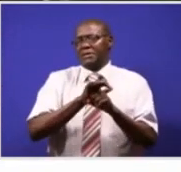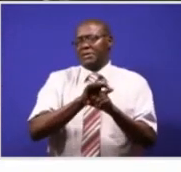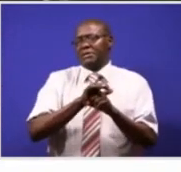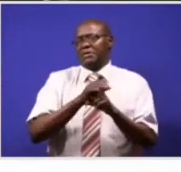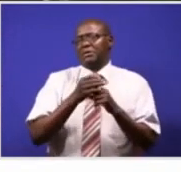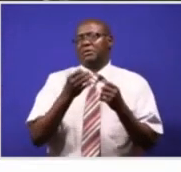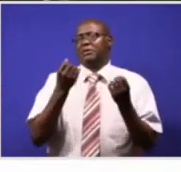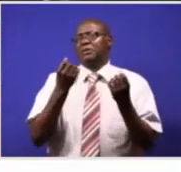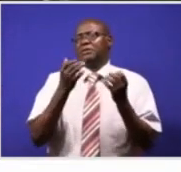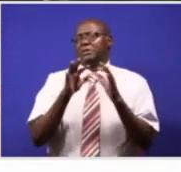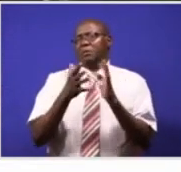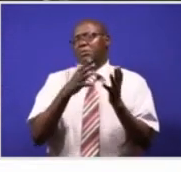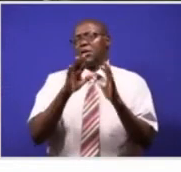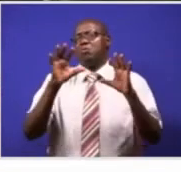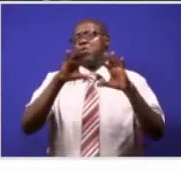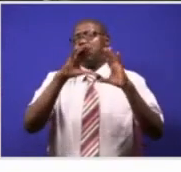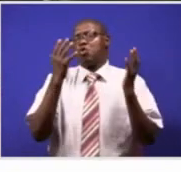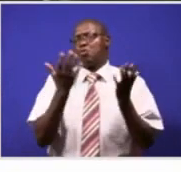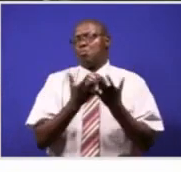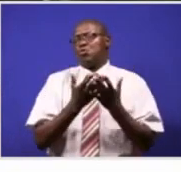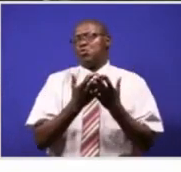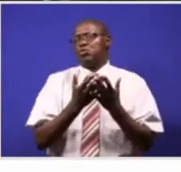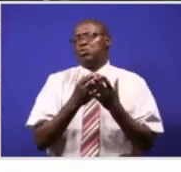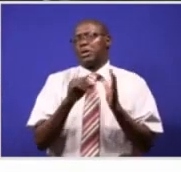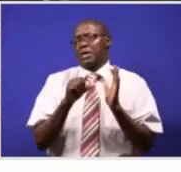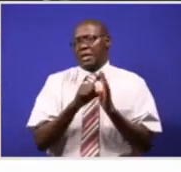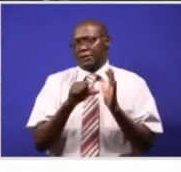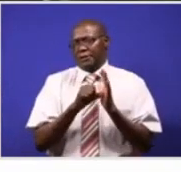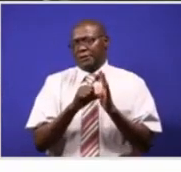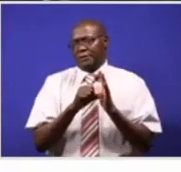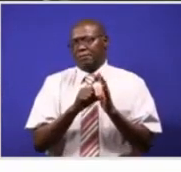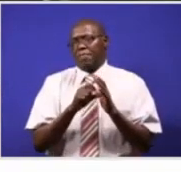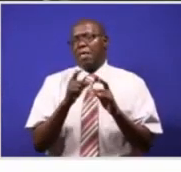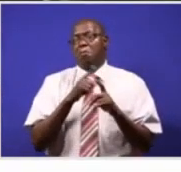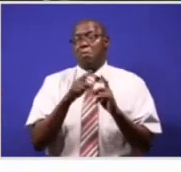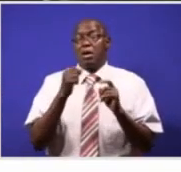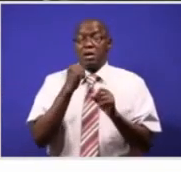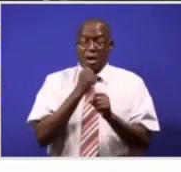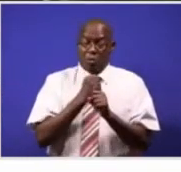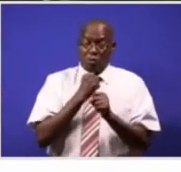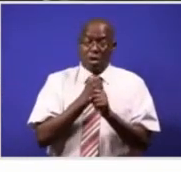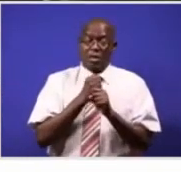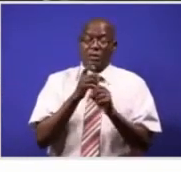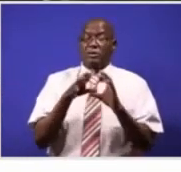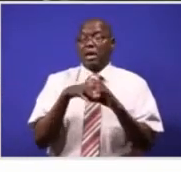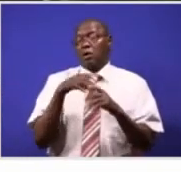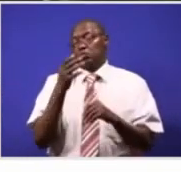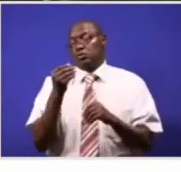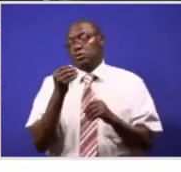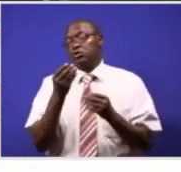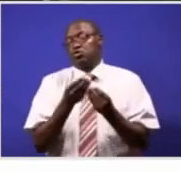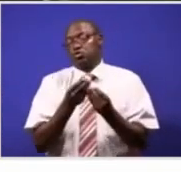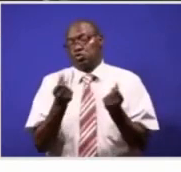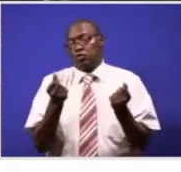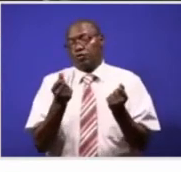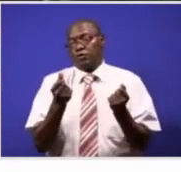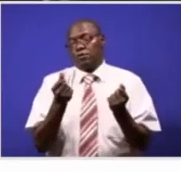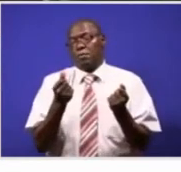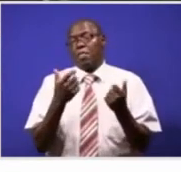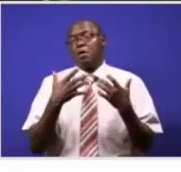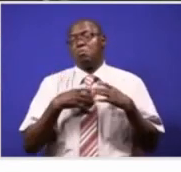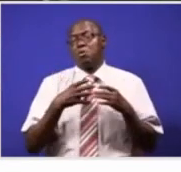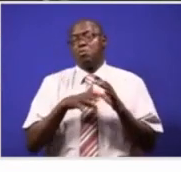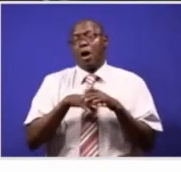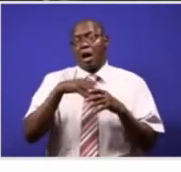is a global problem or crisis, but we can work it through. So when people go out because